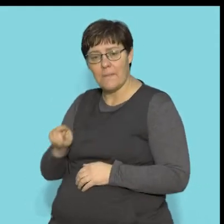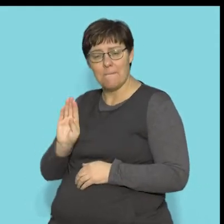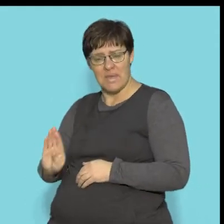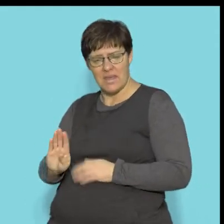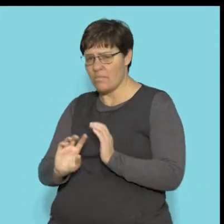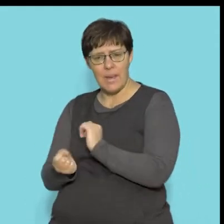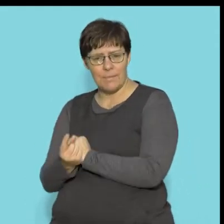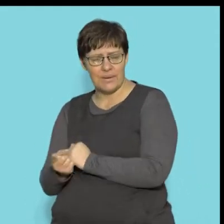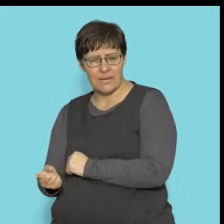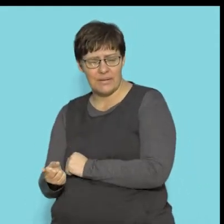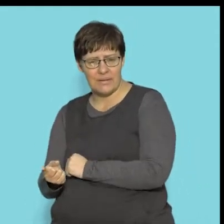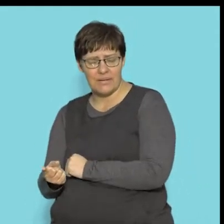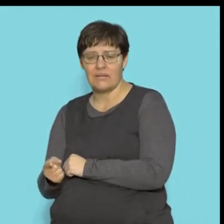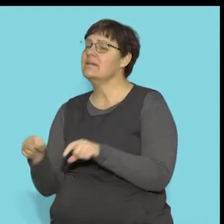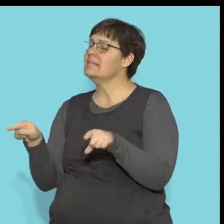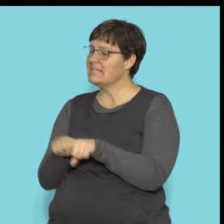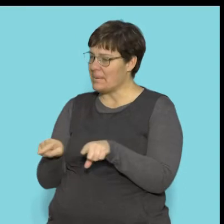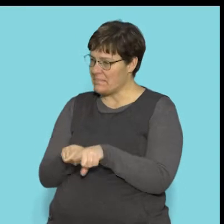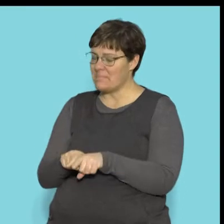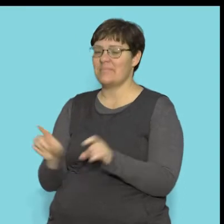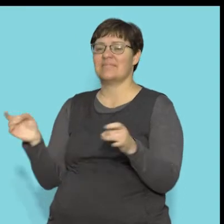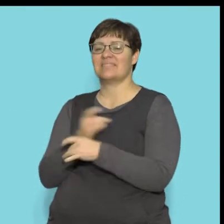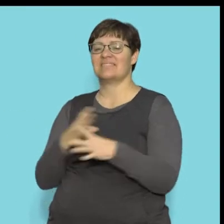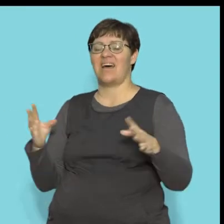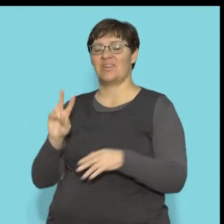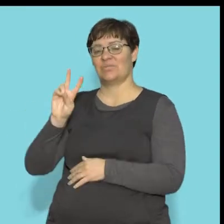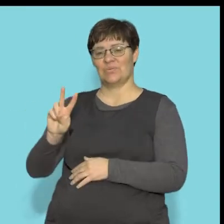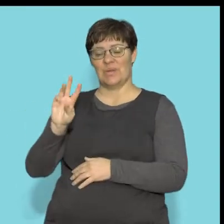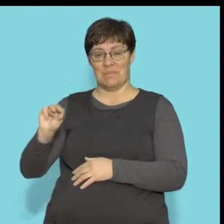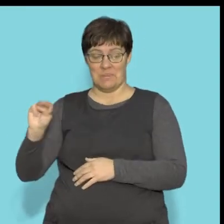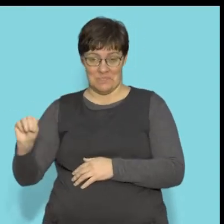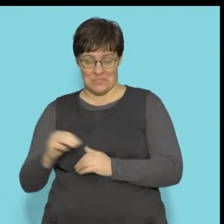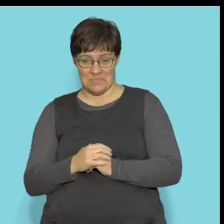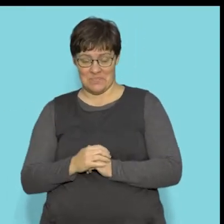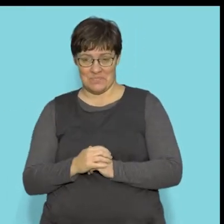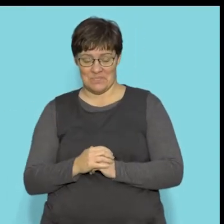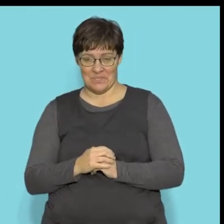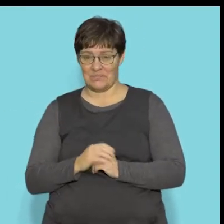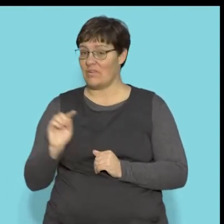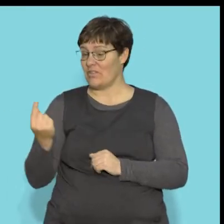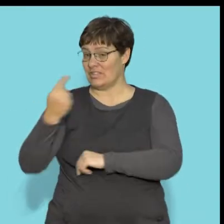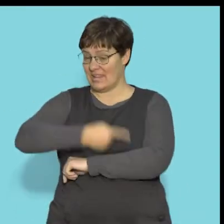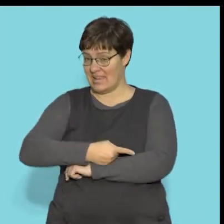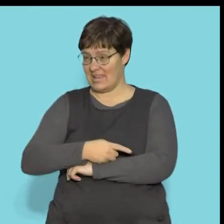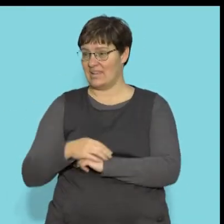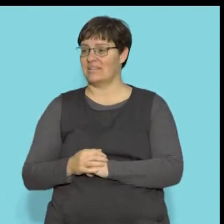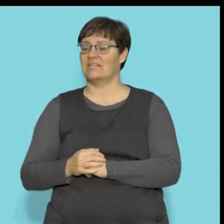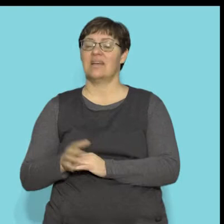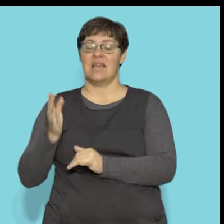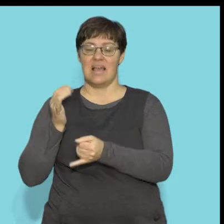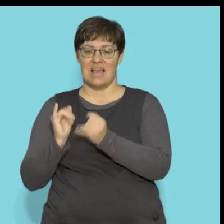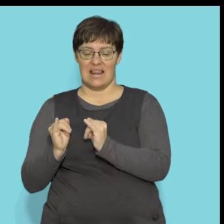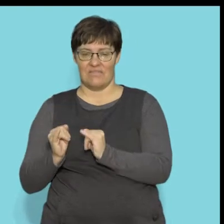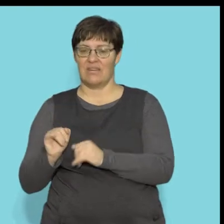pot B? Well, also starting at 2 millimeters for the first day,